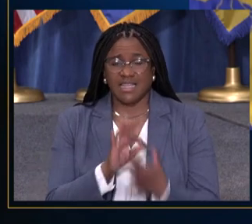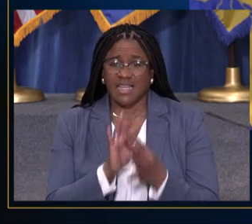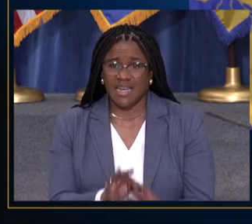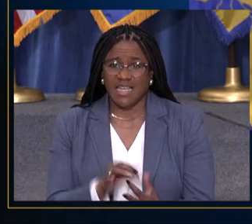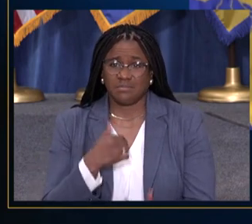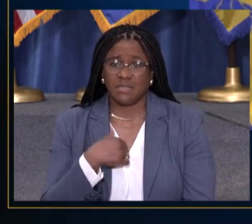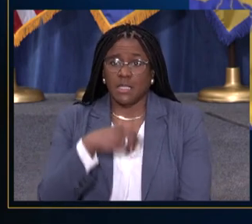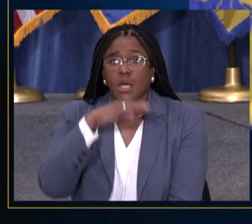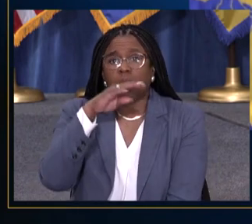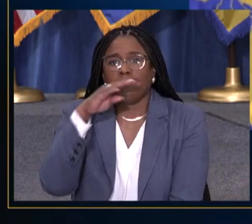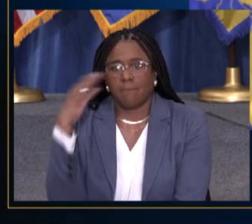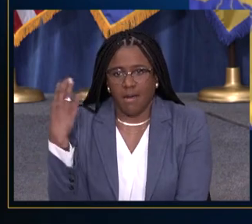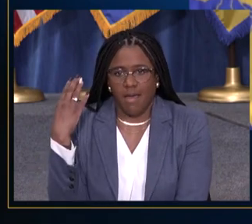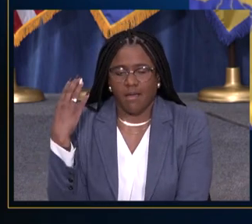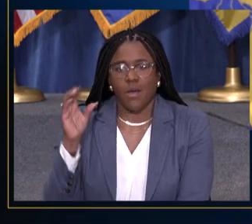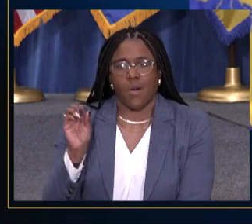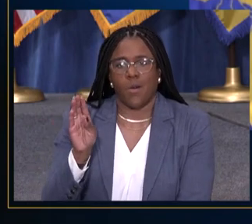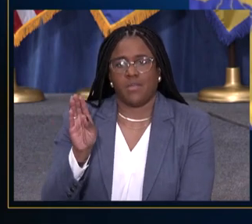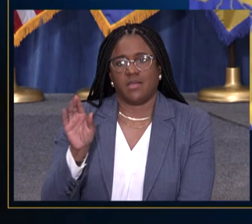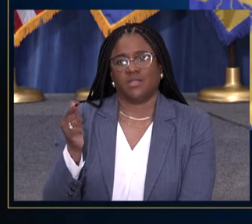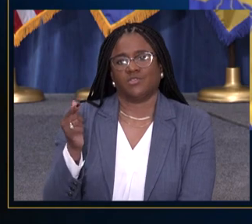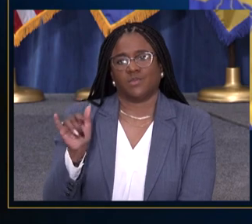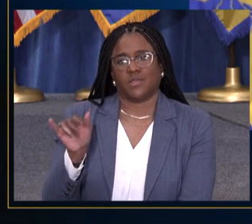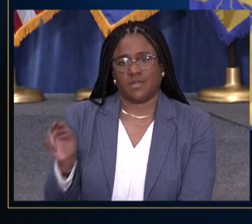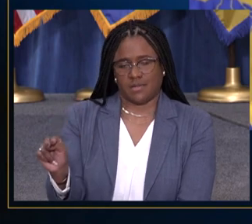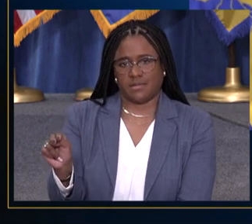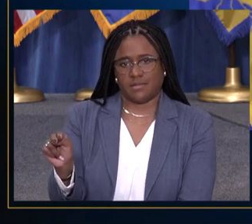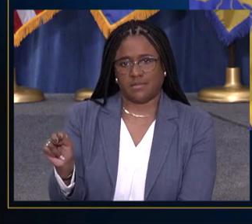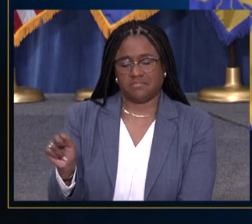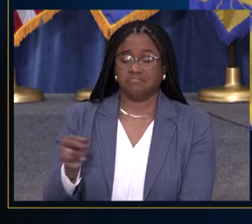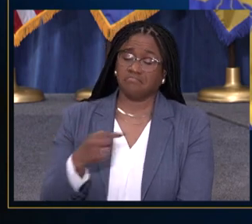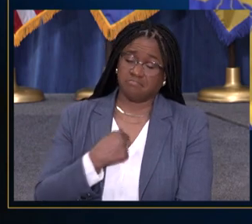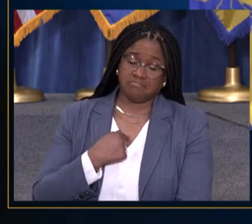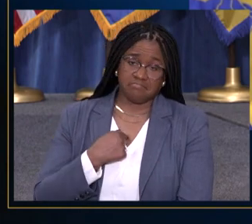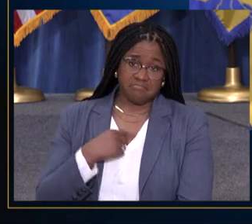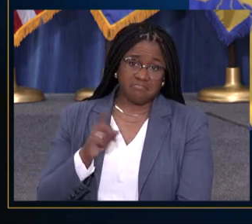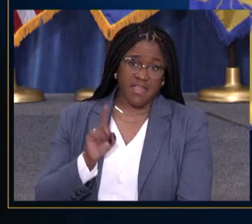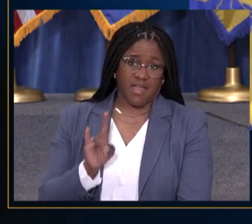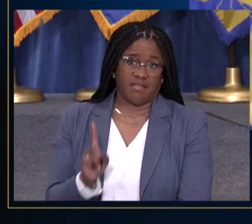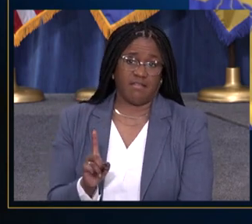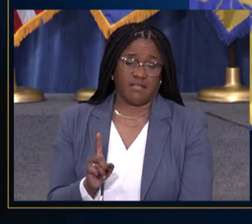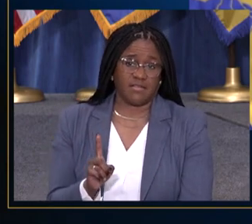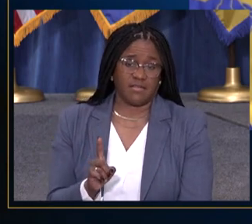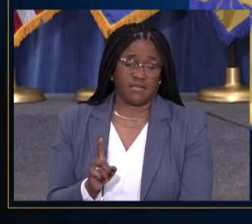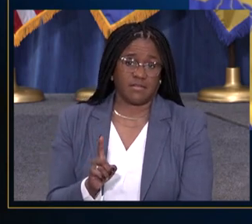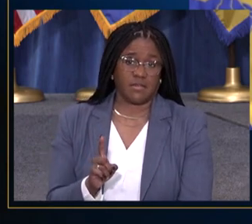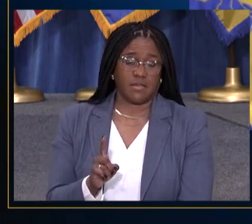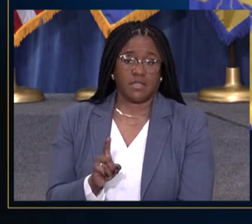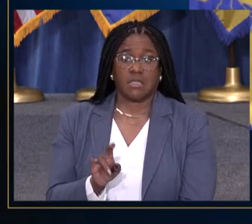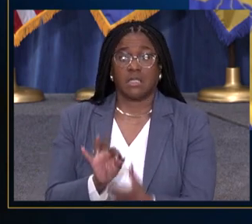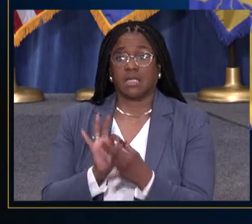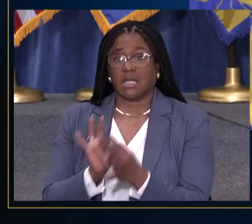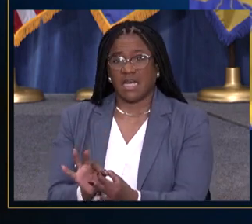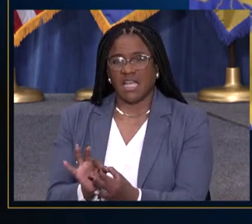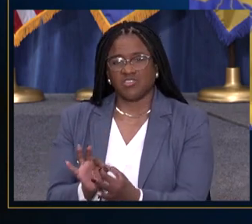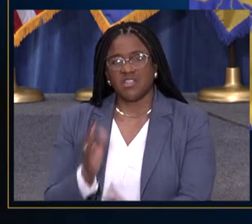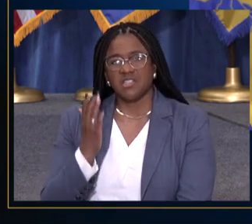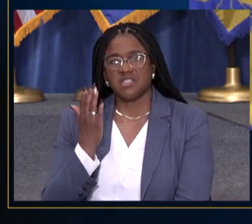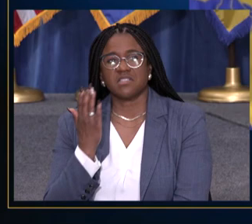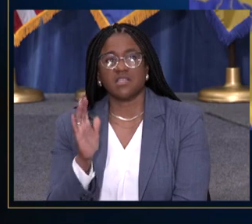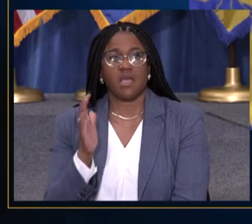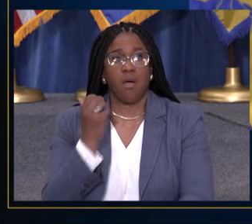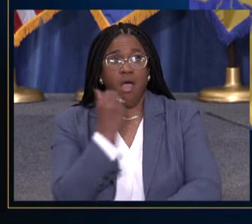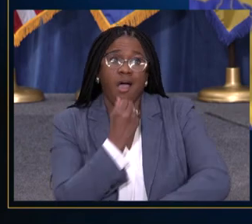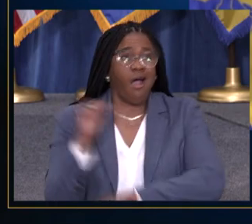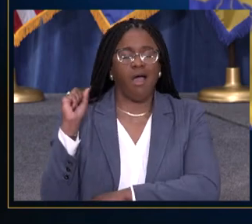to a Black OBGYN?" And I did. While this connection might not seem